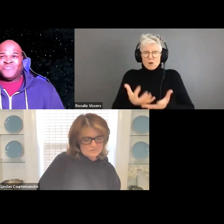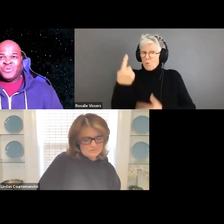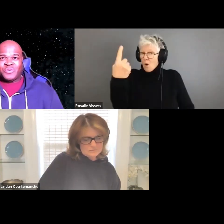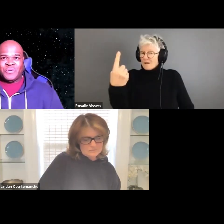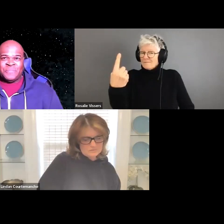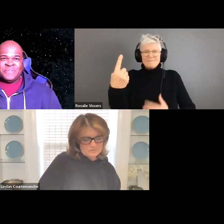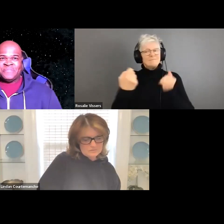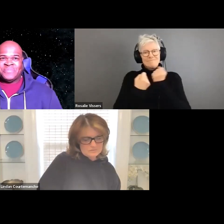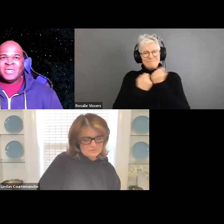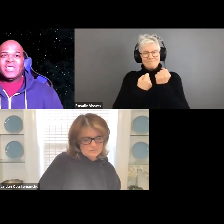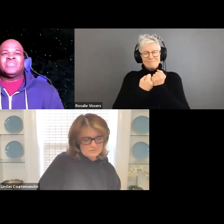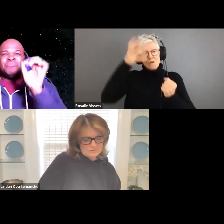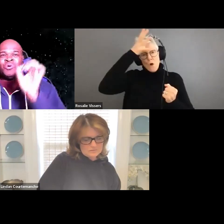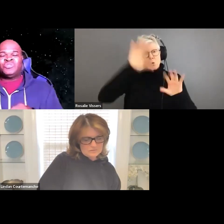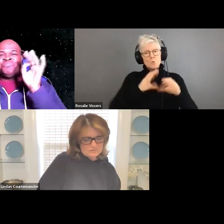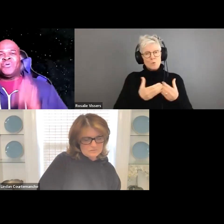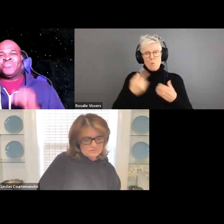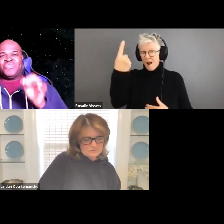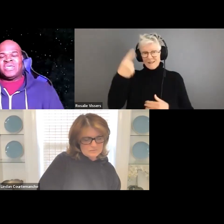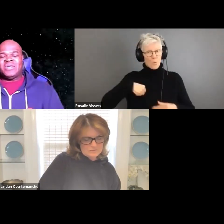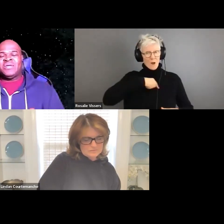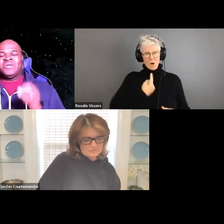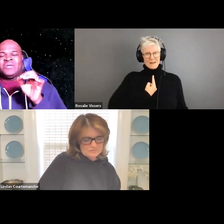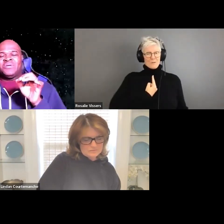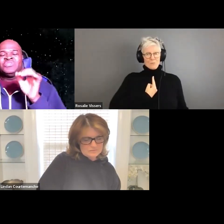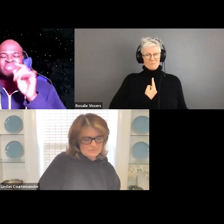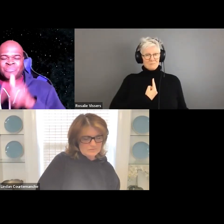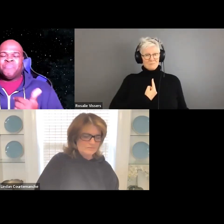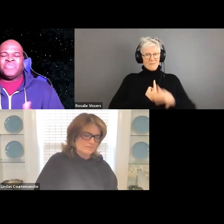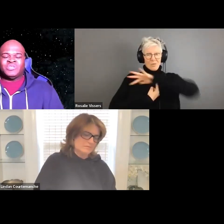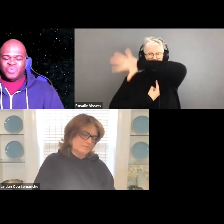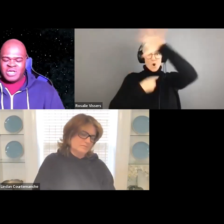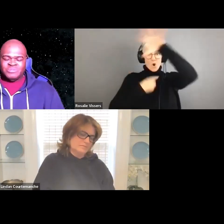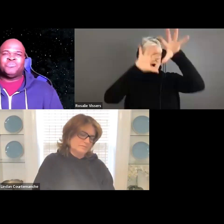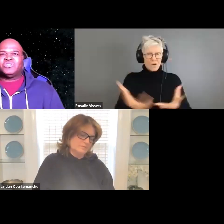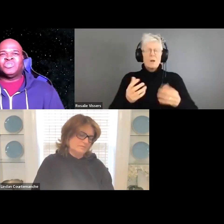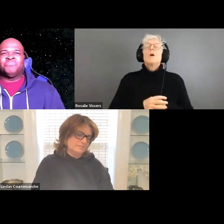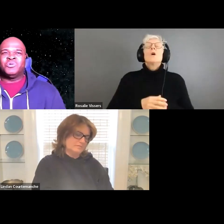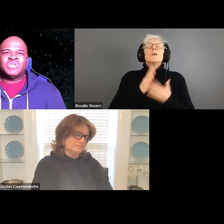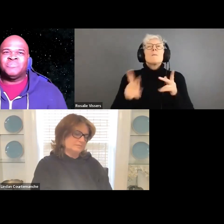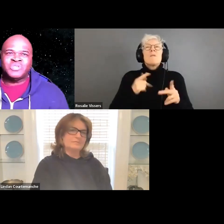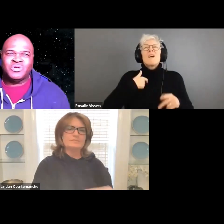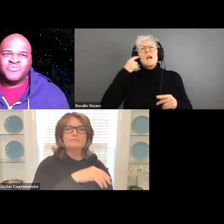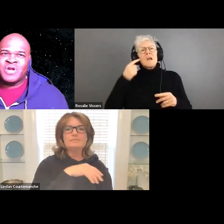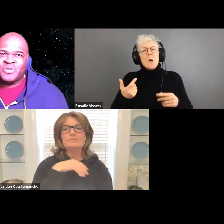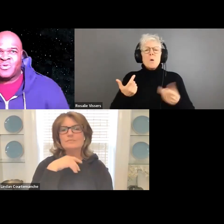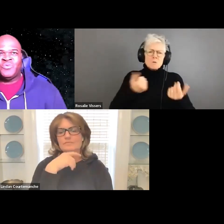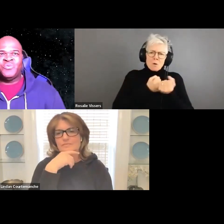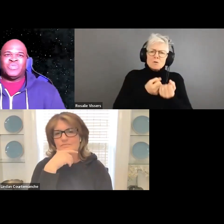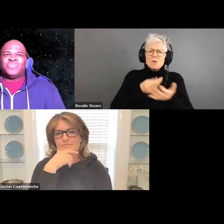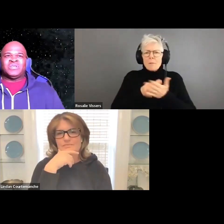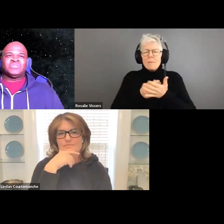any fatherhood group. Yeah. The most important thing, some more things. When it comes to sponsorship, most companies are looking for